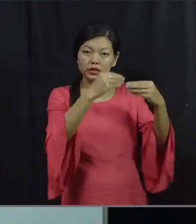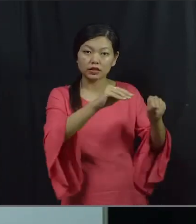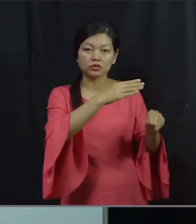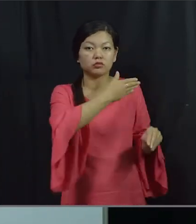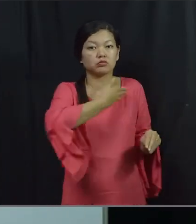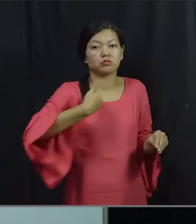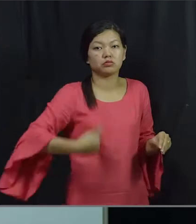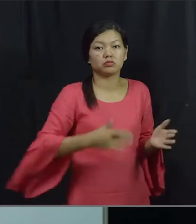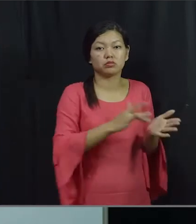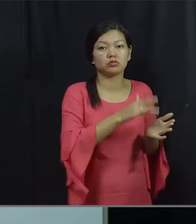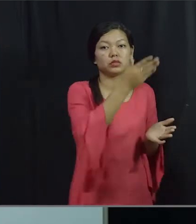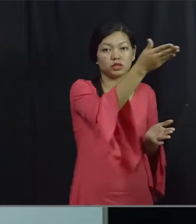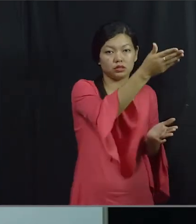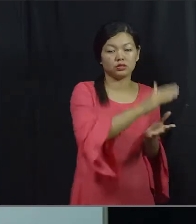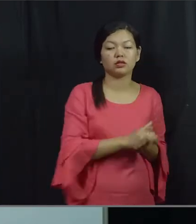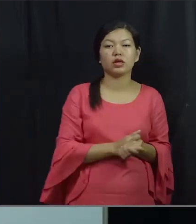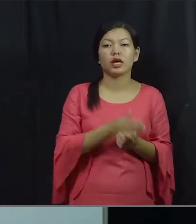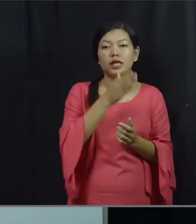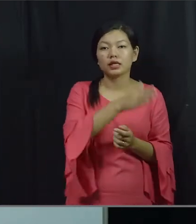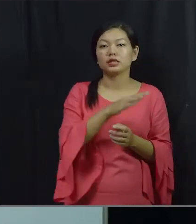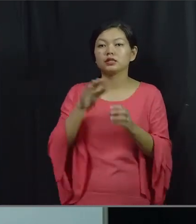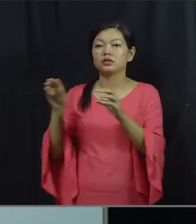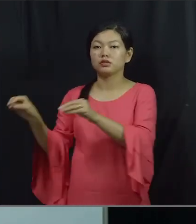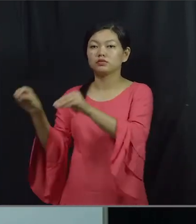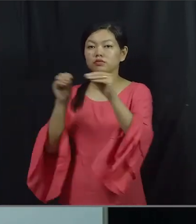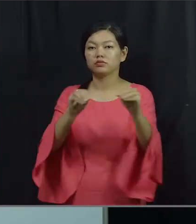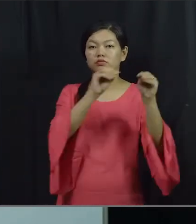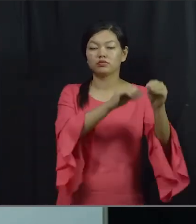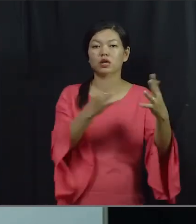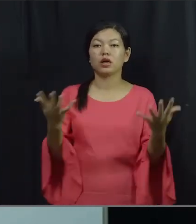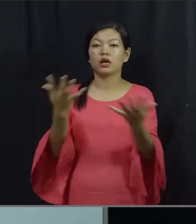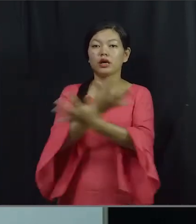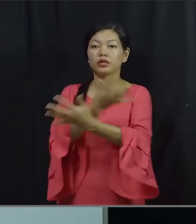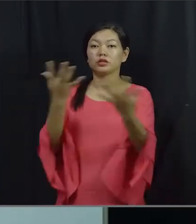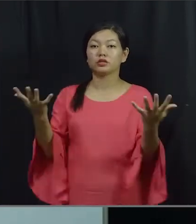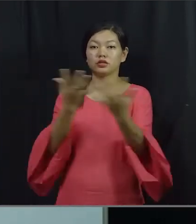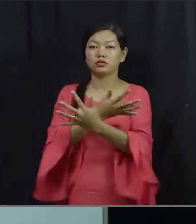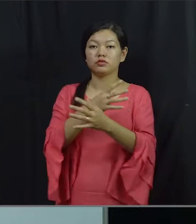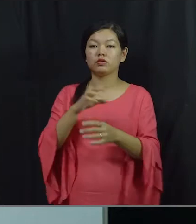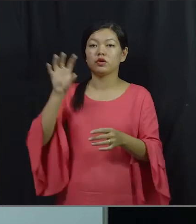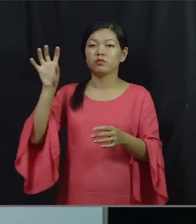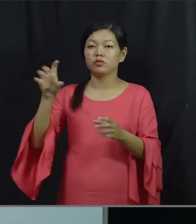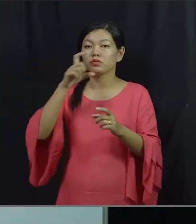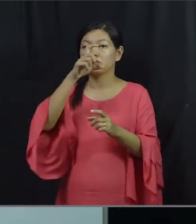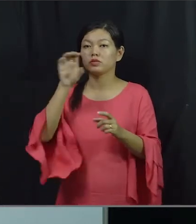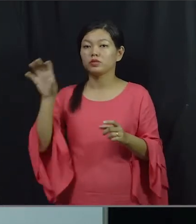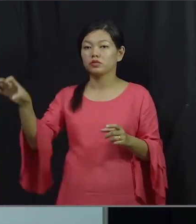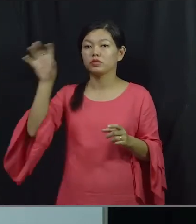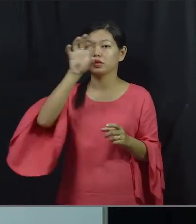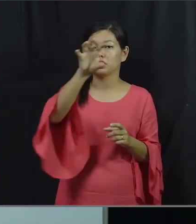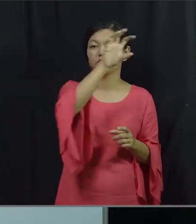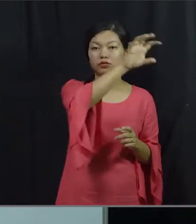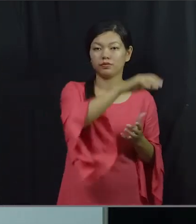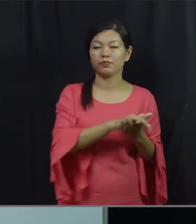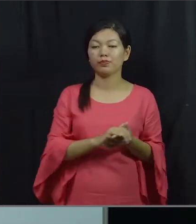okay. So entry port trade means when one import goods from one country, okay, and the same goods is